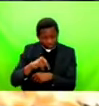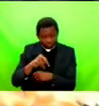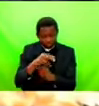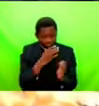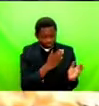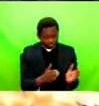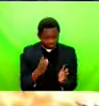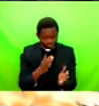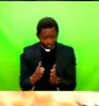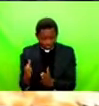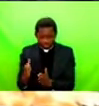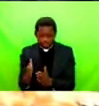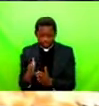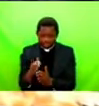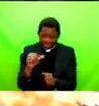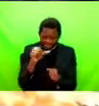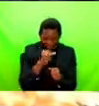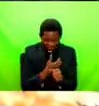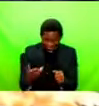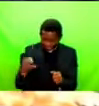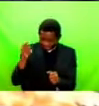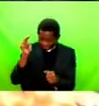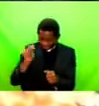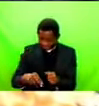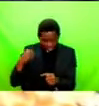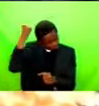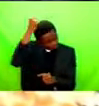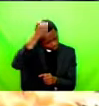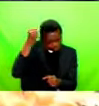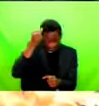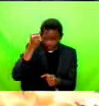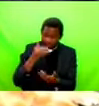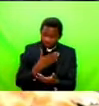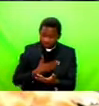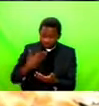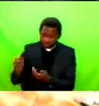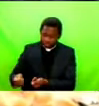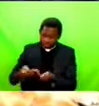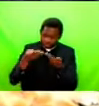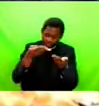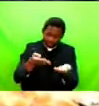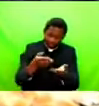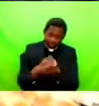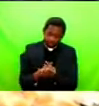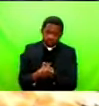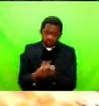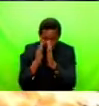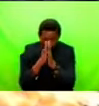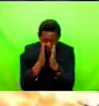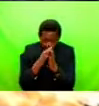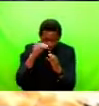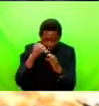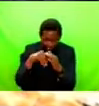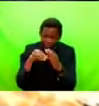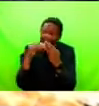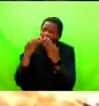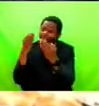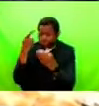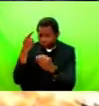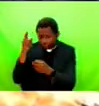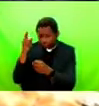entotoye bi biara ehia enwosra ewrade fadum ubo ni Ye bom paye di aseda